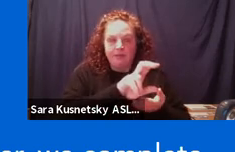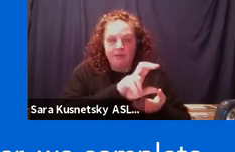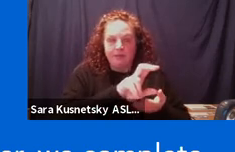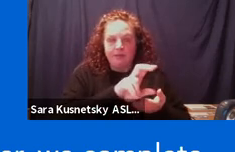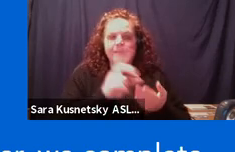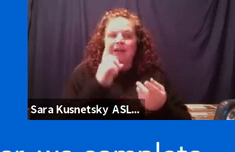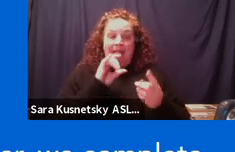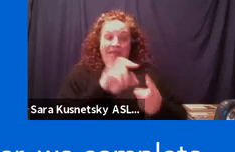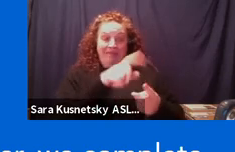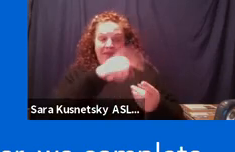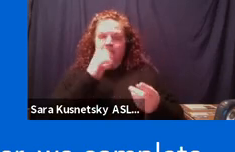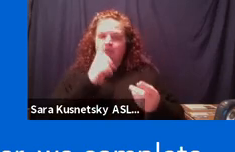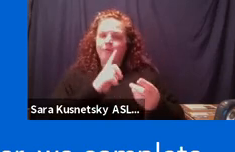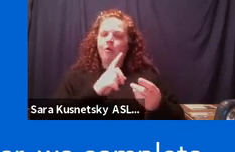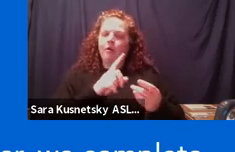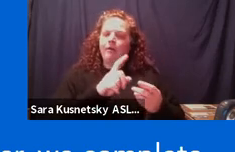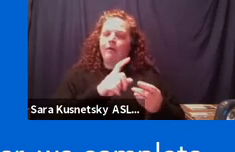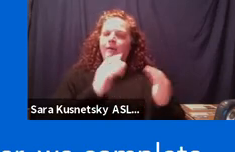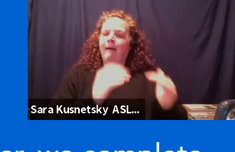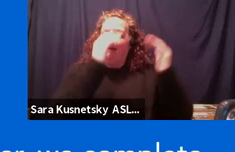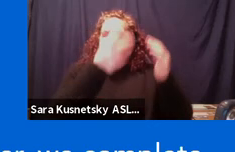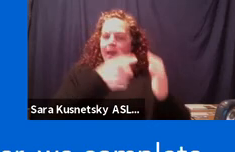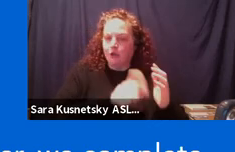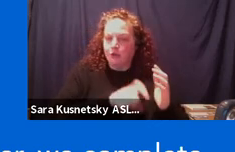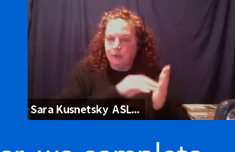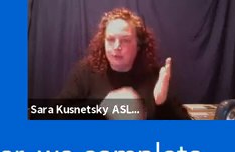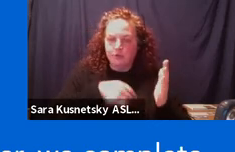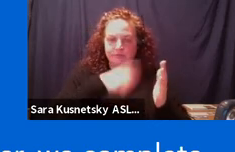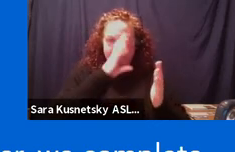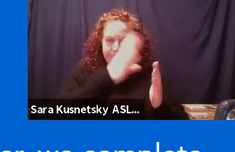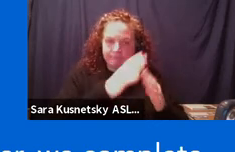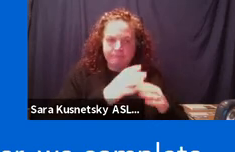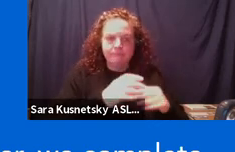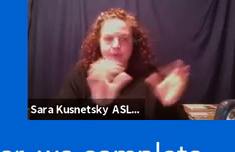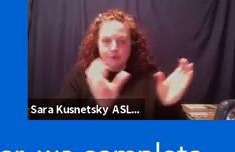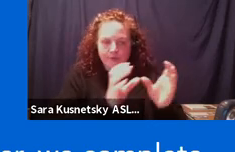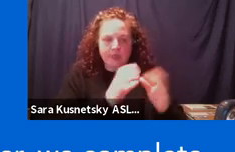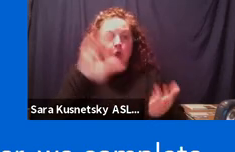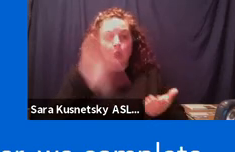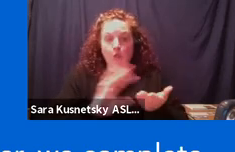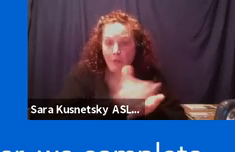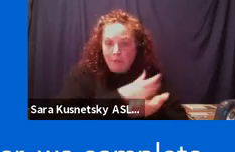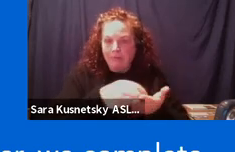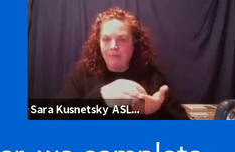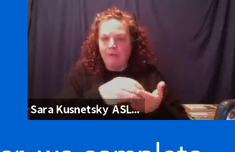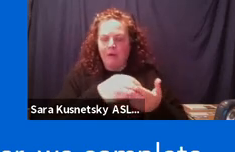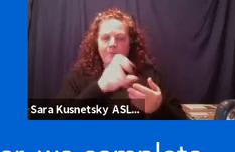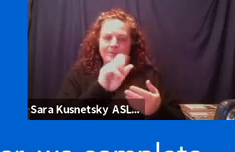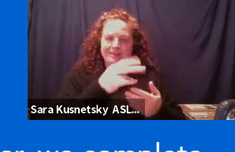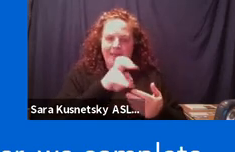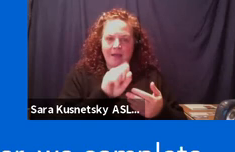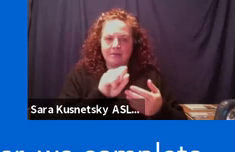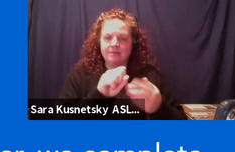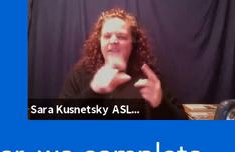need students through direct certification, our measure of low income status, the opportunity index, which measures